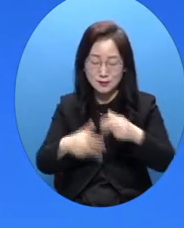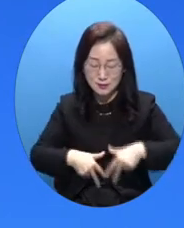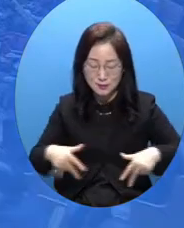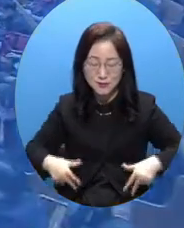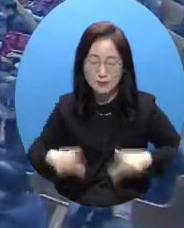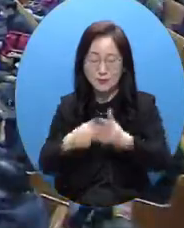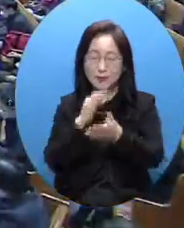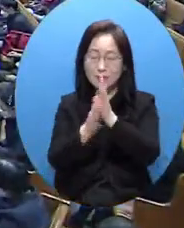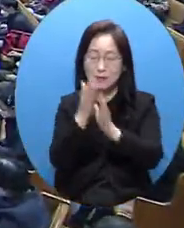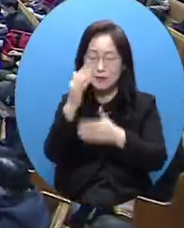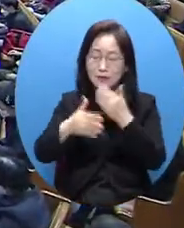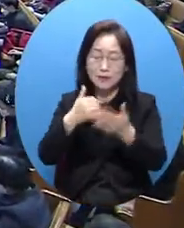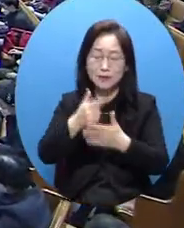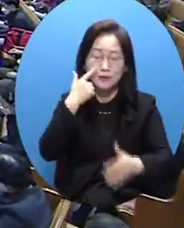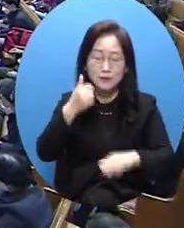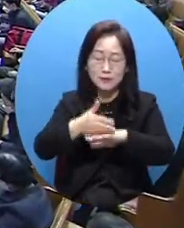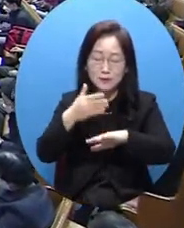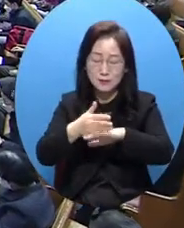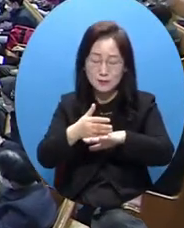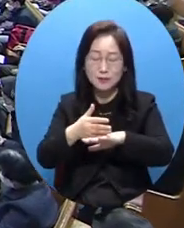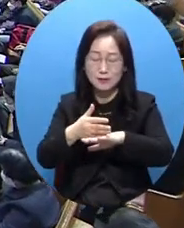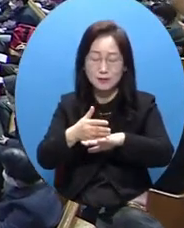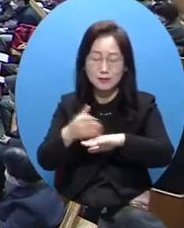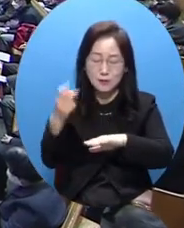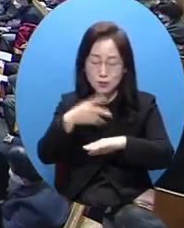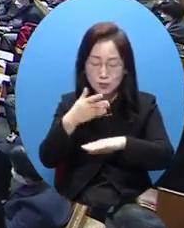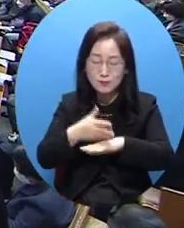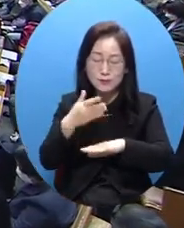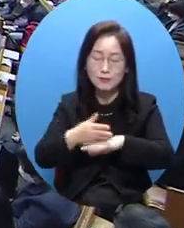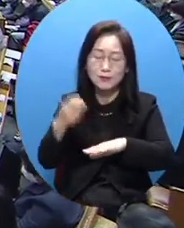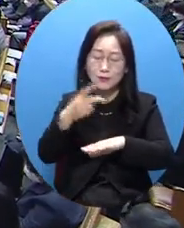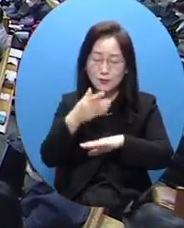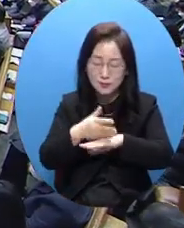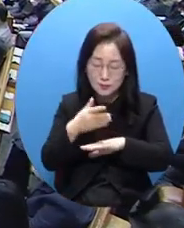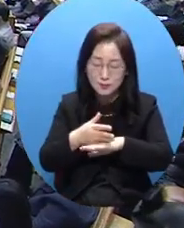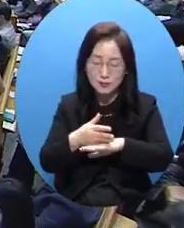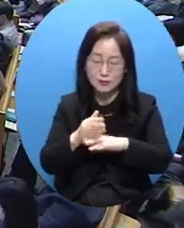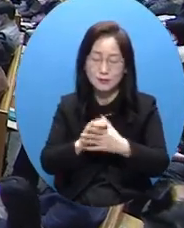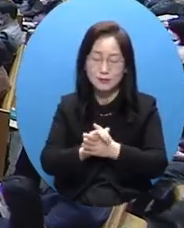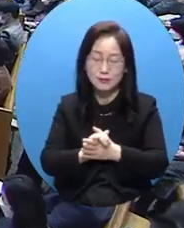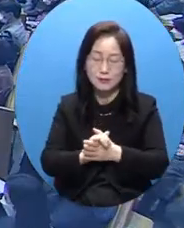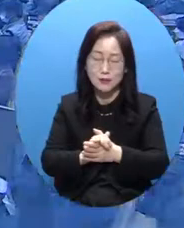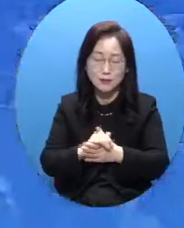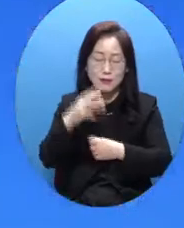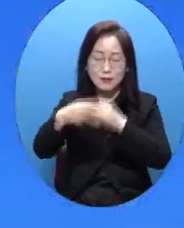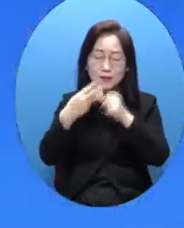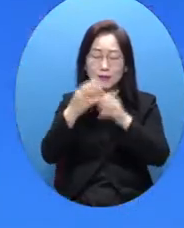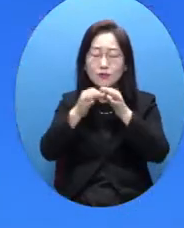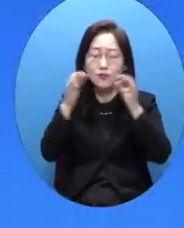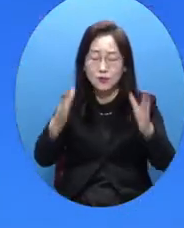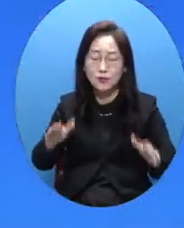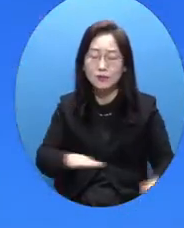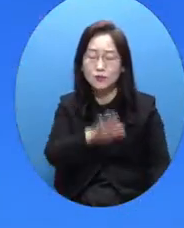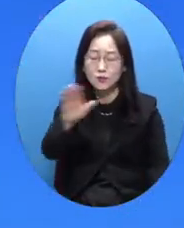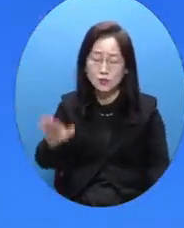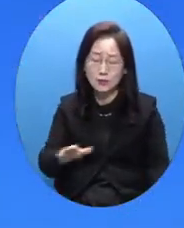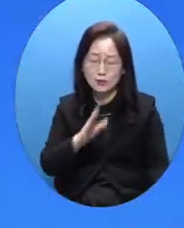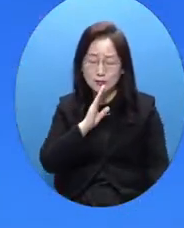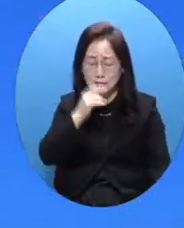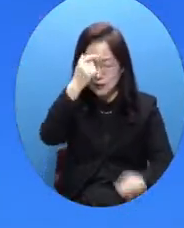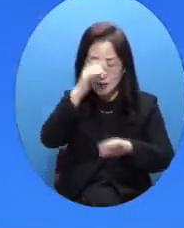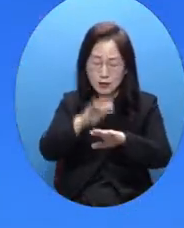with grateful heart next week let us pray heavenly father who is full of love grace and mercy we give you thanks again and again